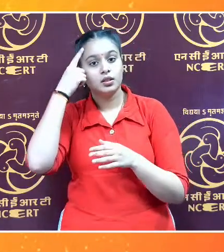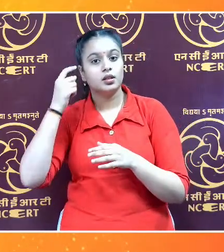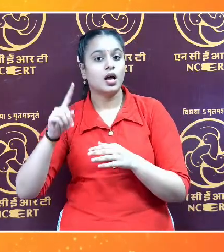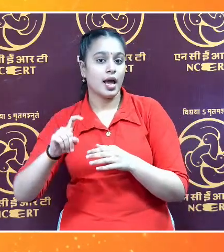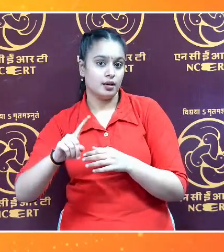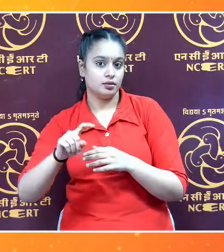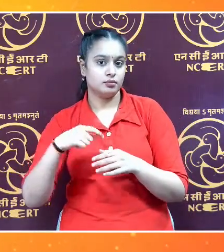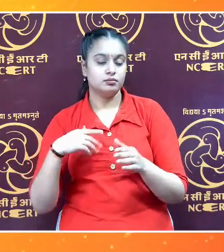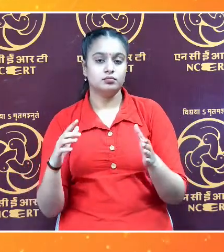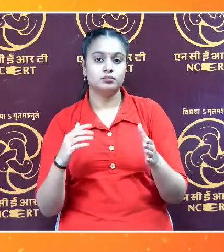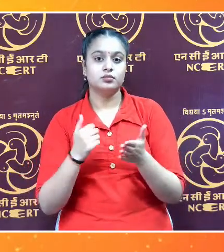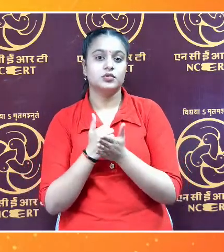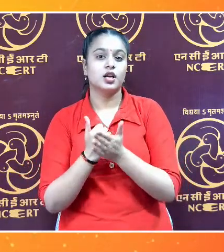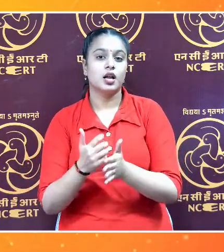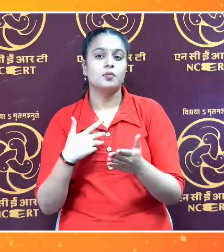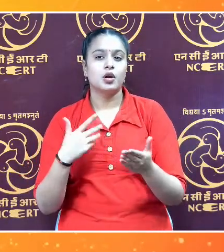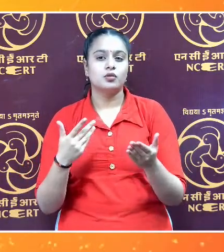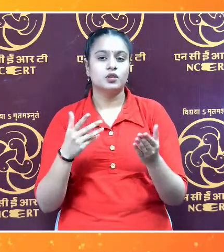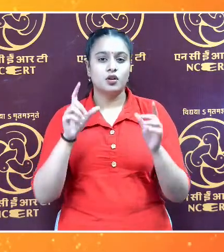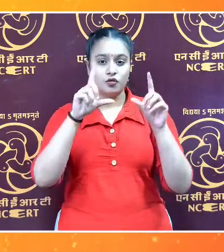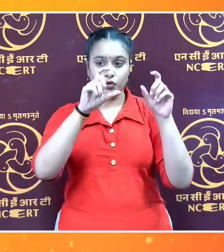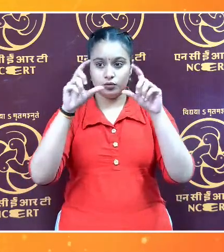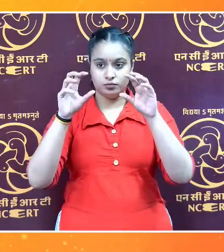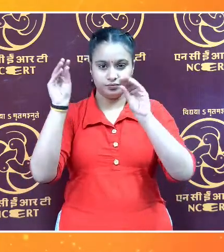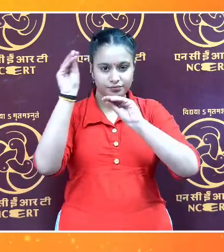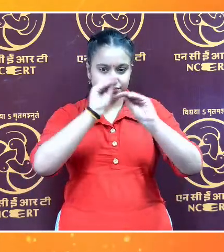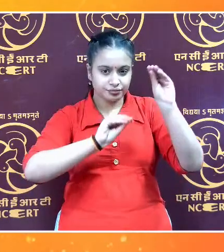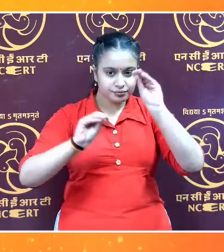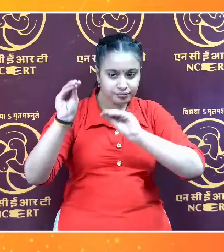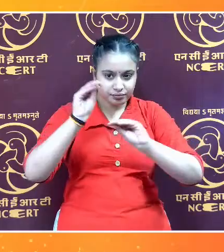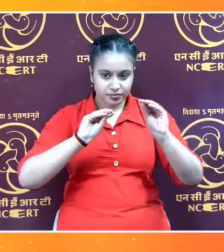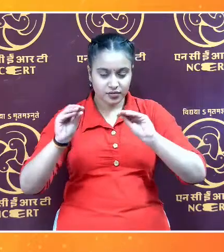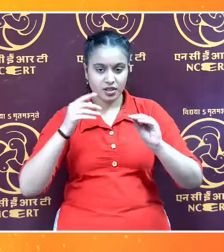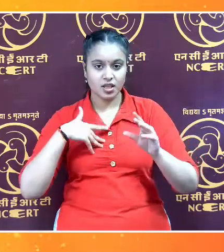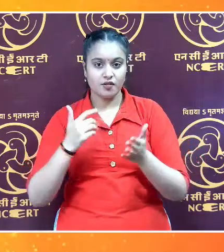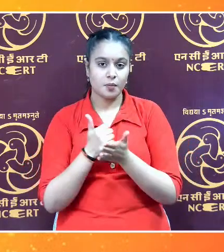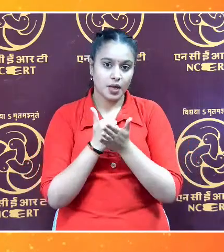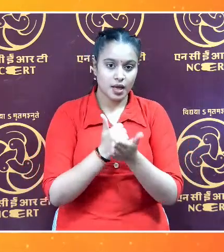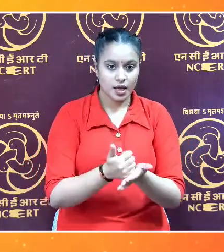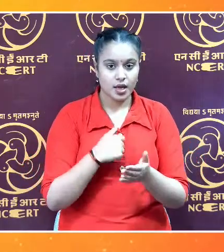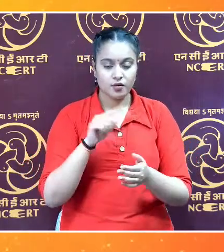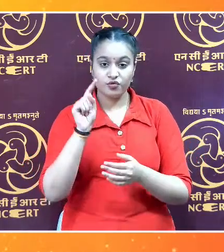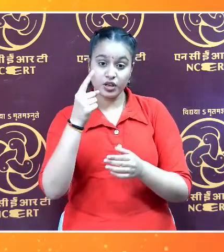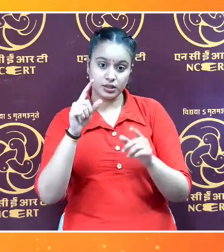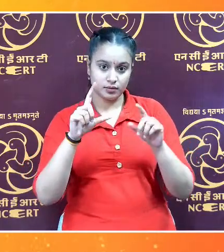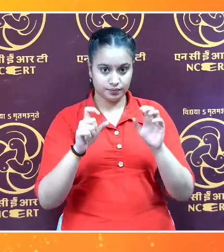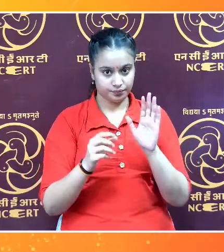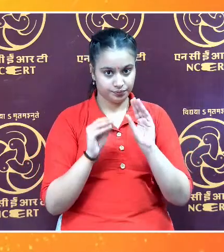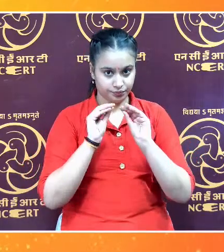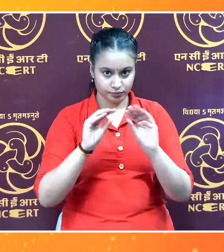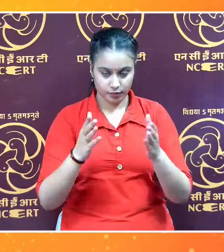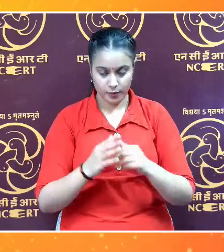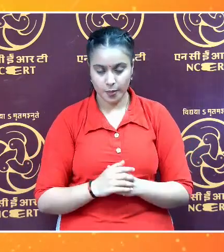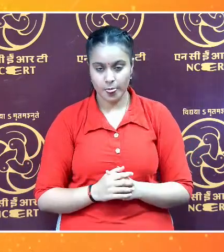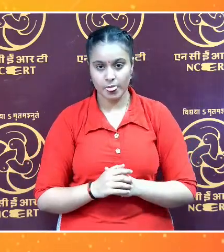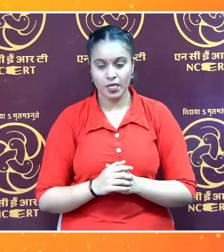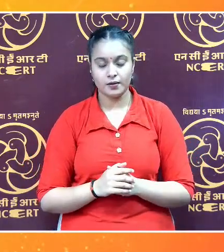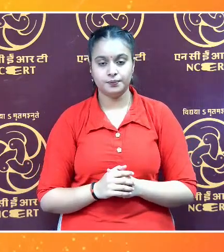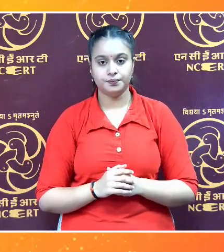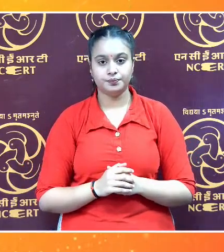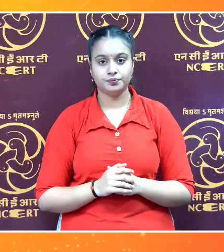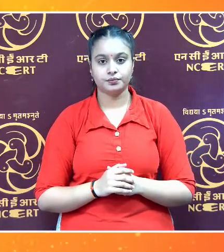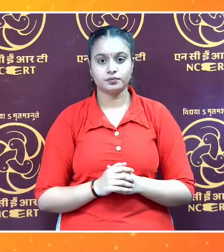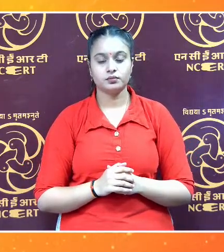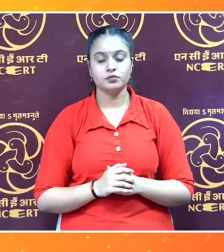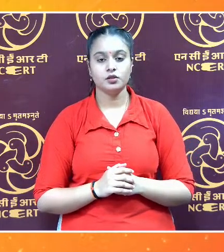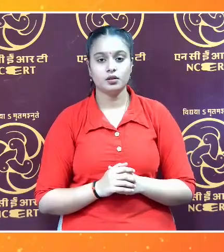are, you know what, they are jumbled up. The pictures are jumbled up. So you have to find it out. I will help you out with the first one. Okay. The first is the dove,